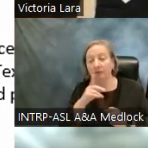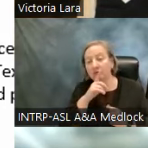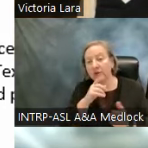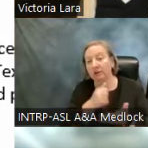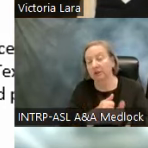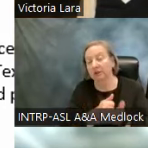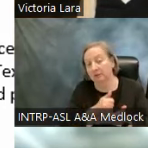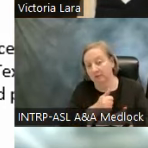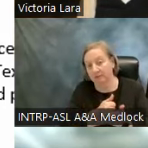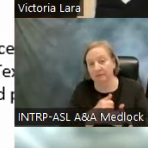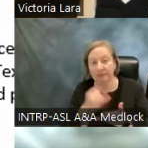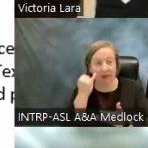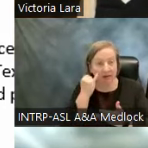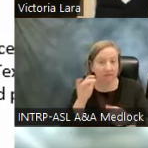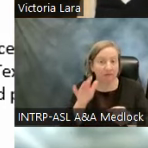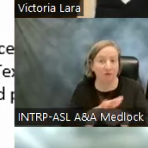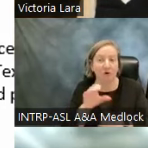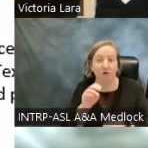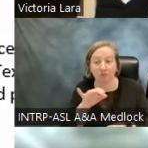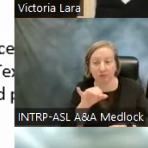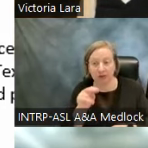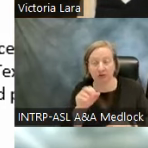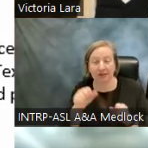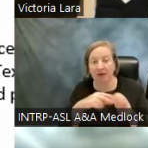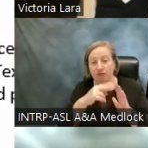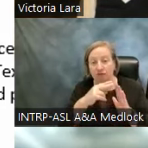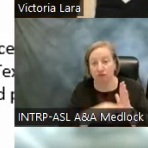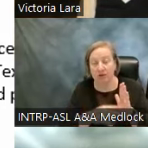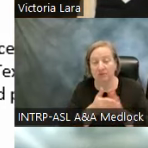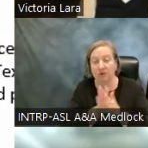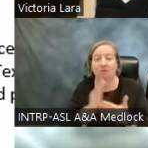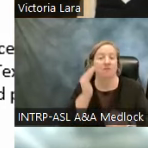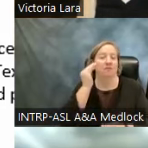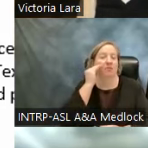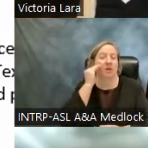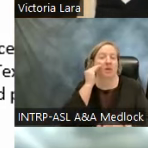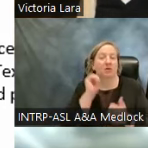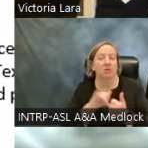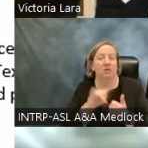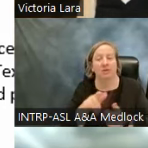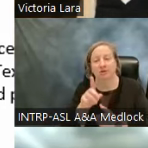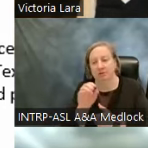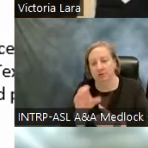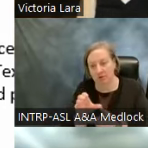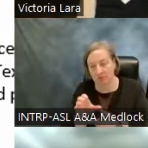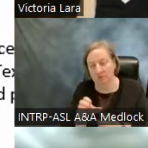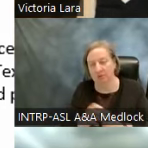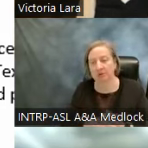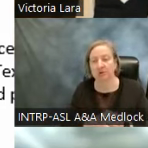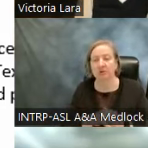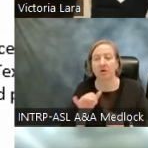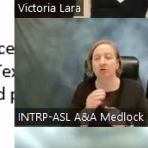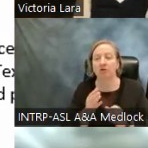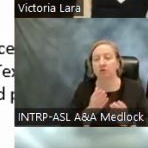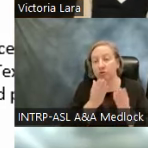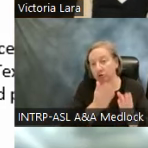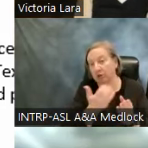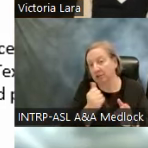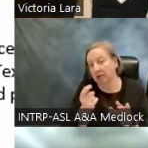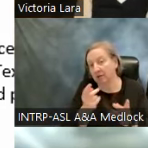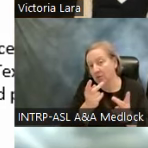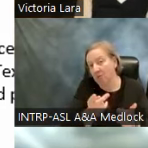helpful if the full commission could read and become very familiar with this document, and also suggest any